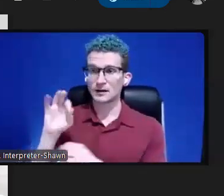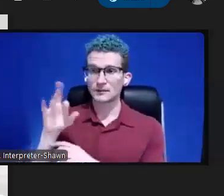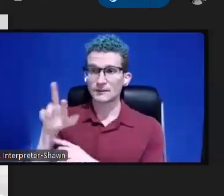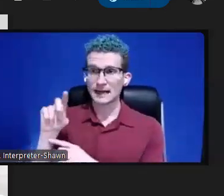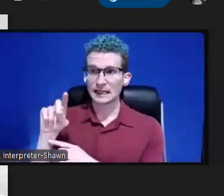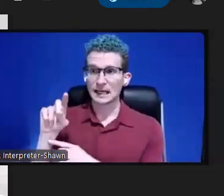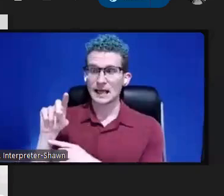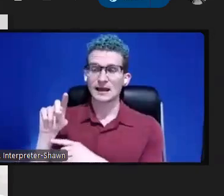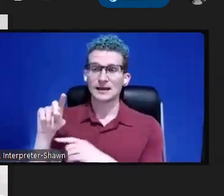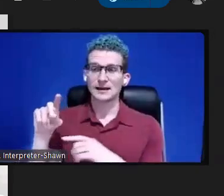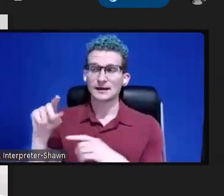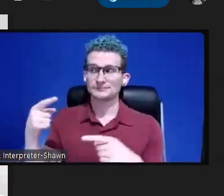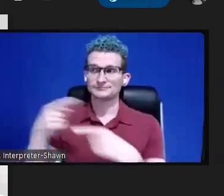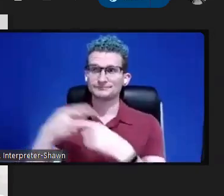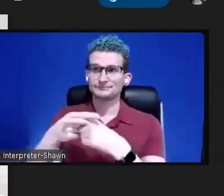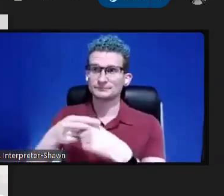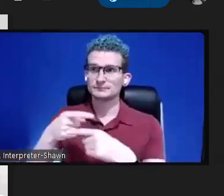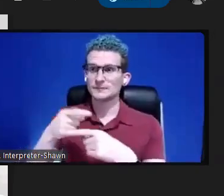crossover into the